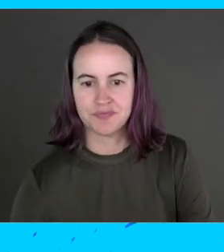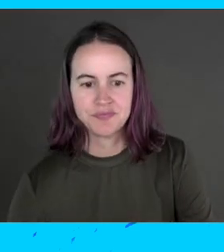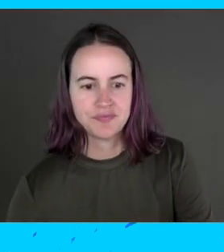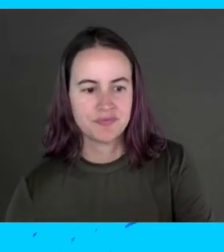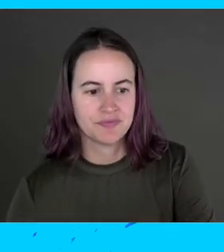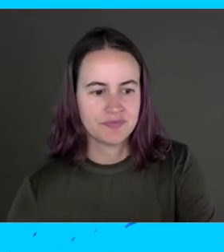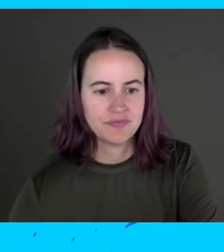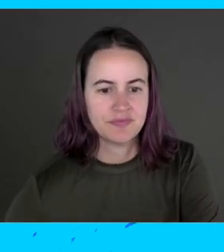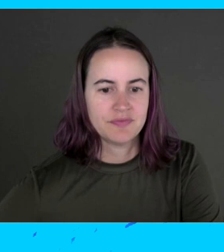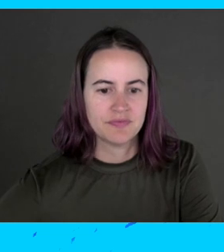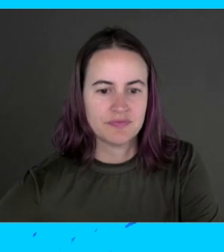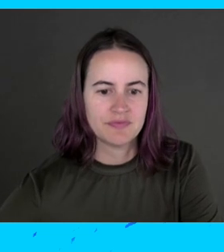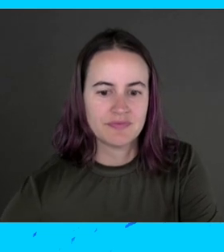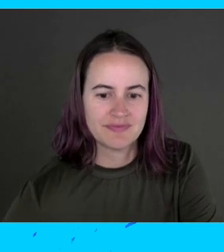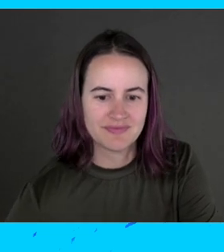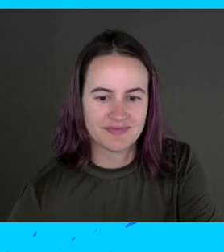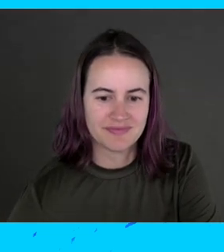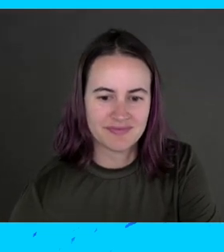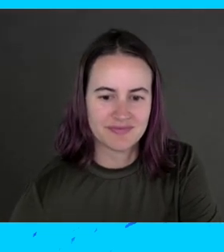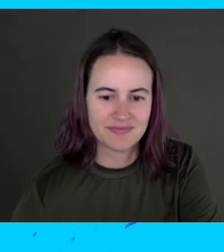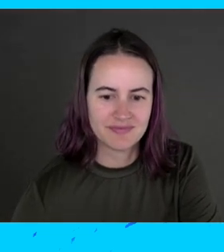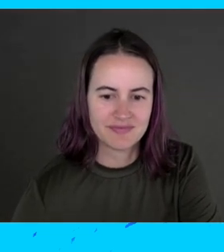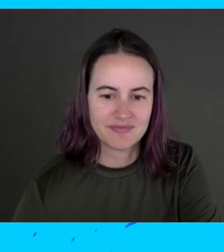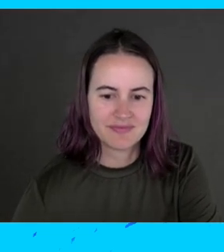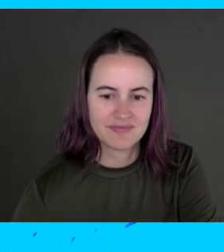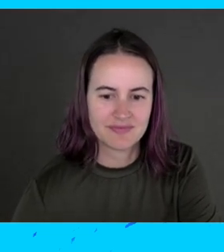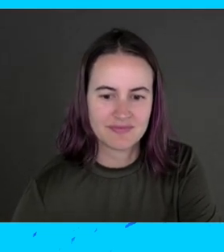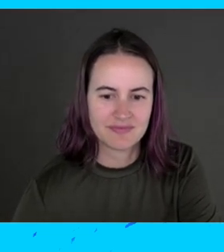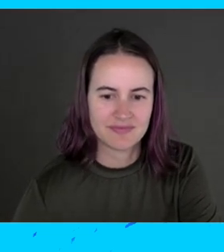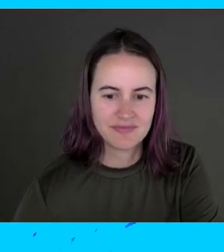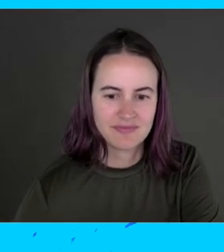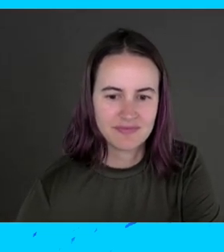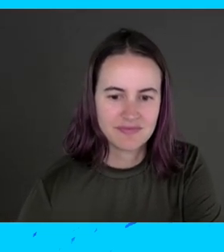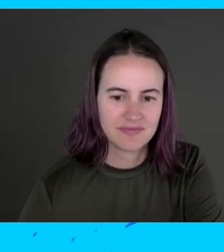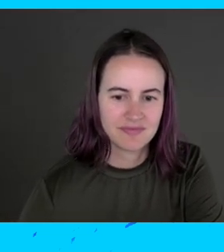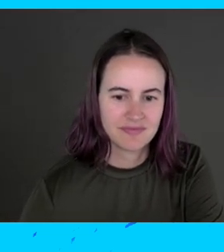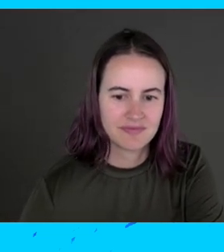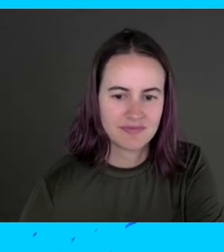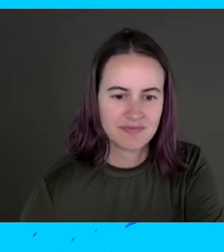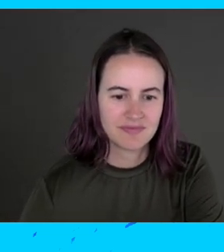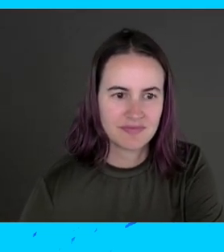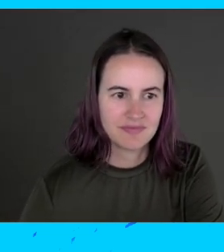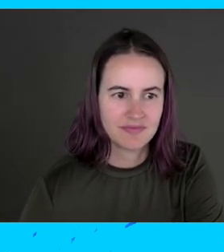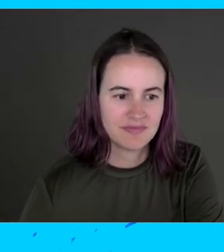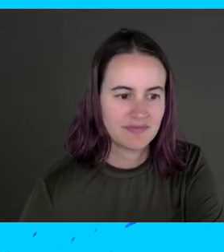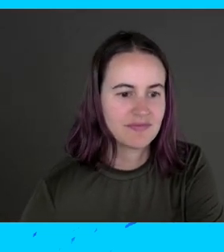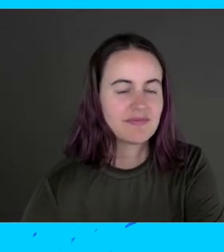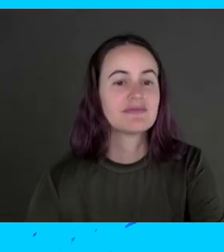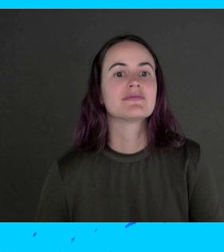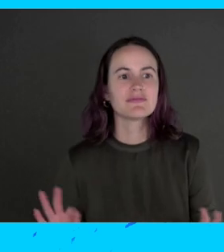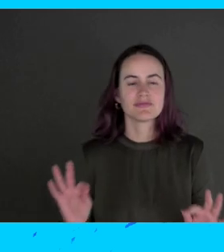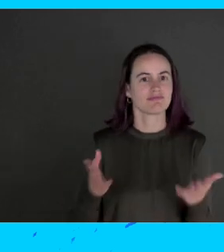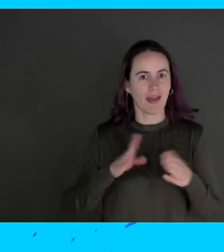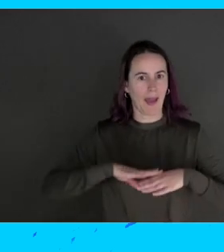Great embrace from the Colombian family. It was a pleasure to be invited.